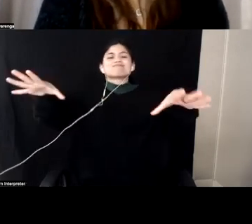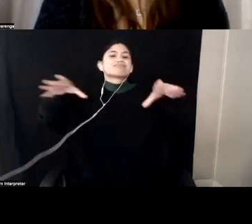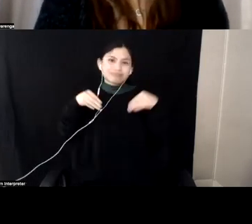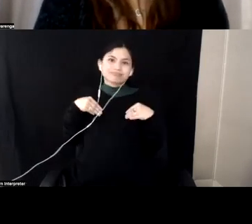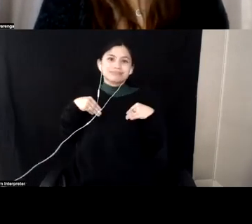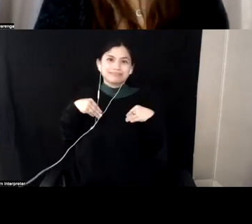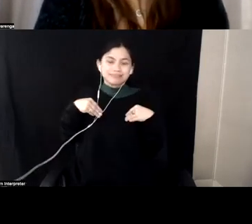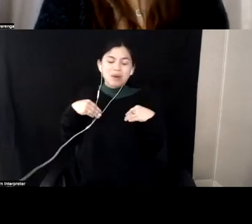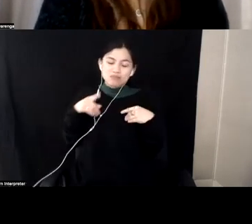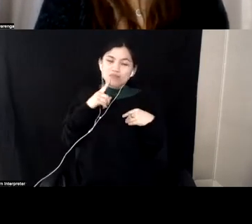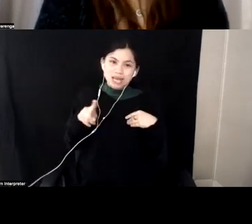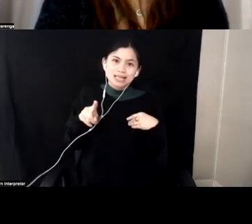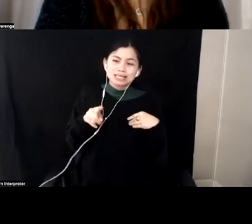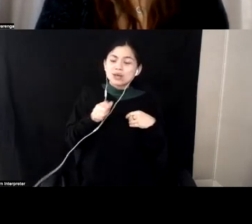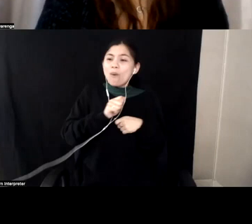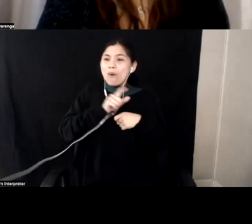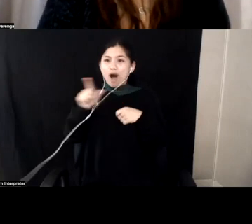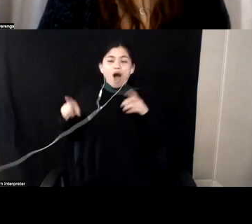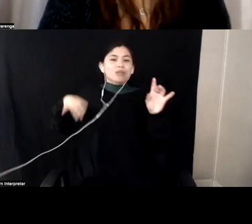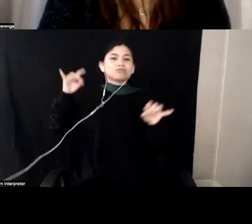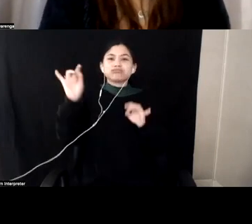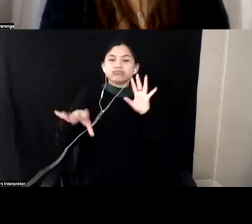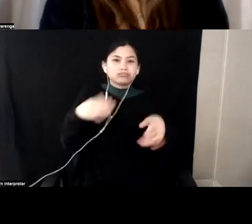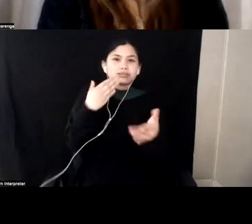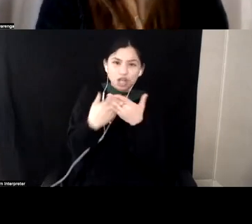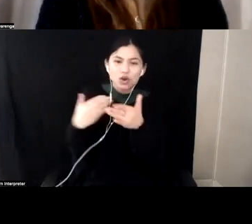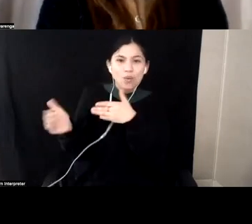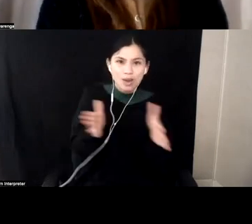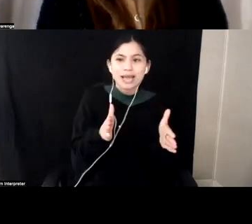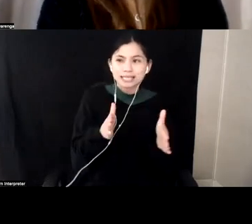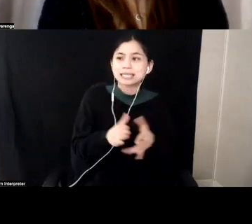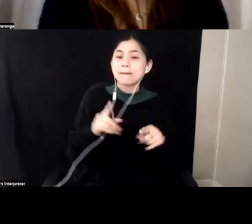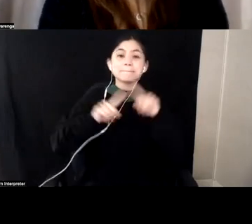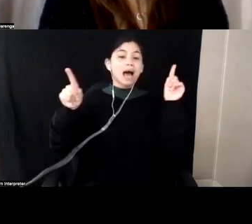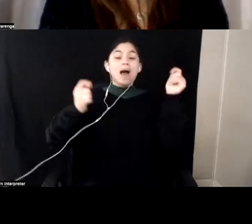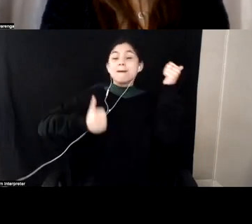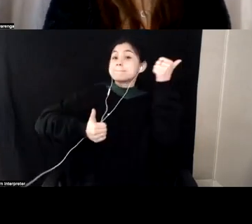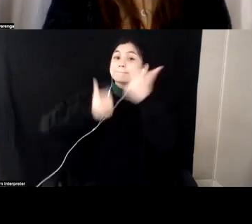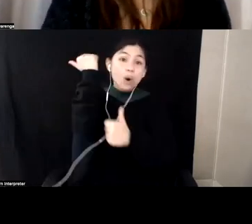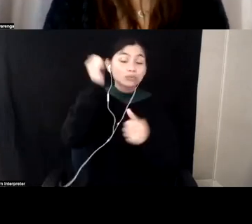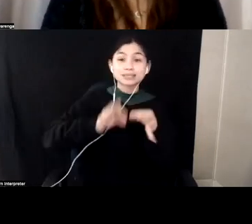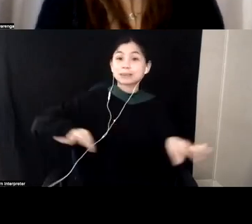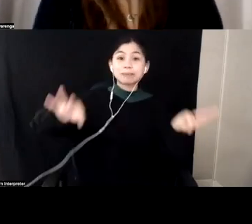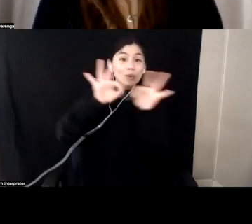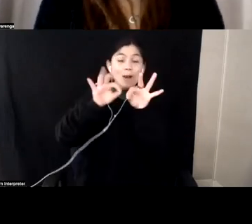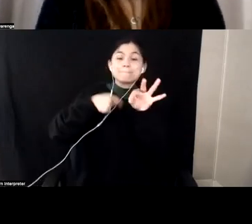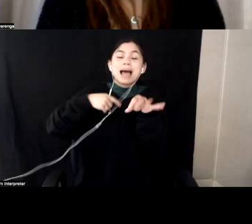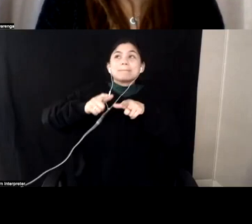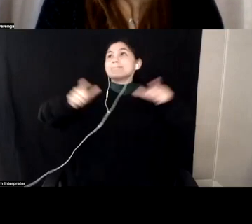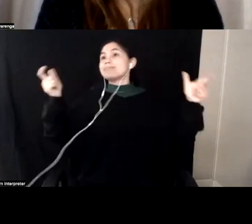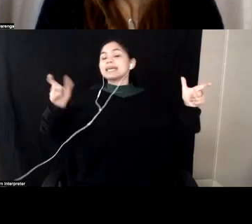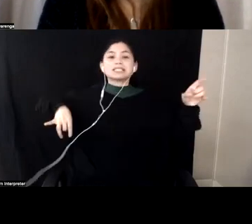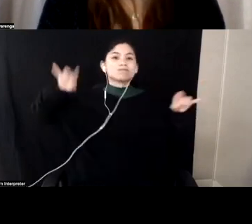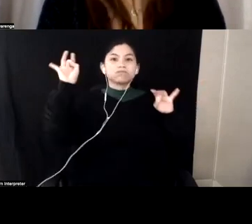So those are all great ways. But most importantly, my biggest advice is that you do not